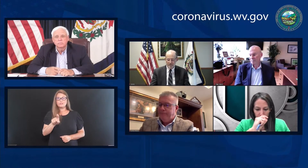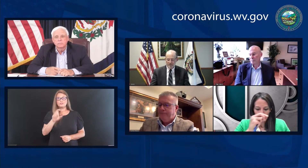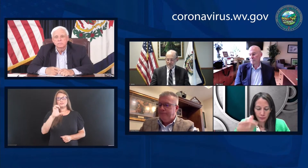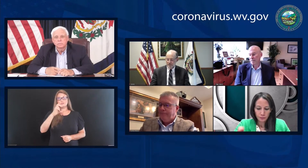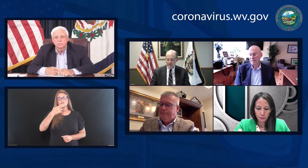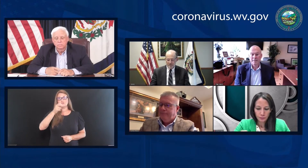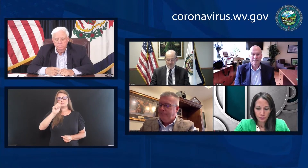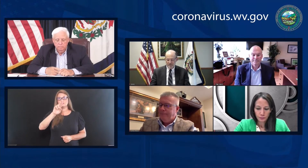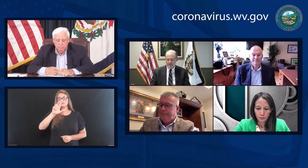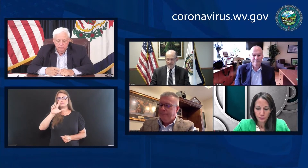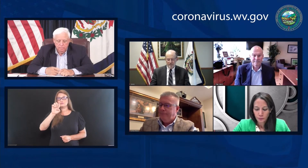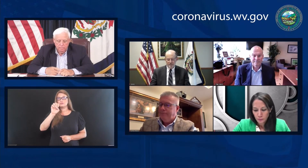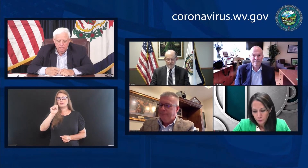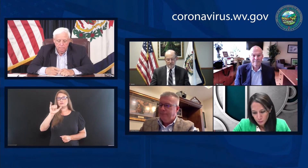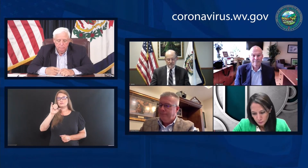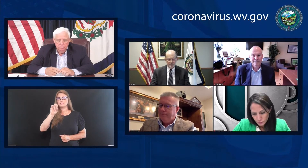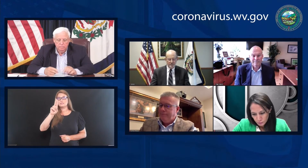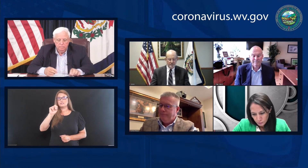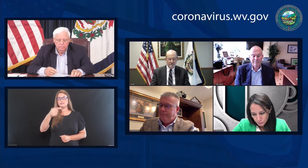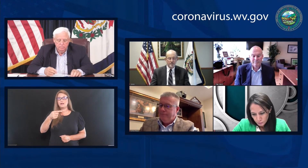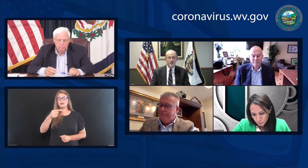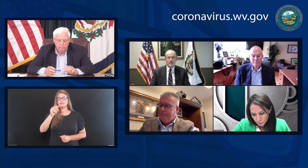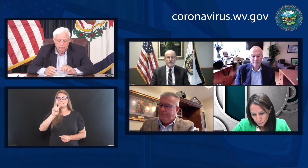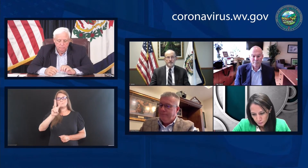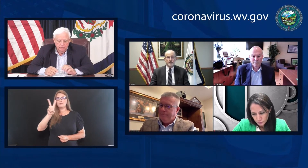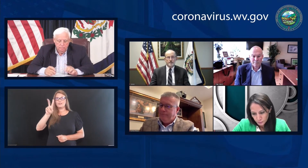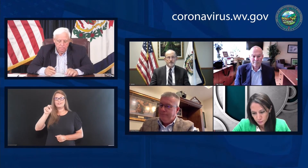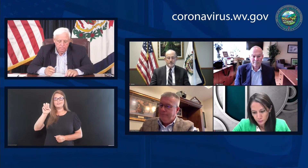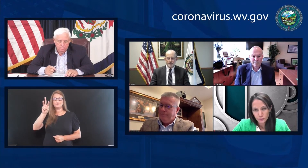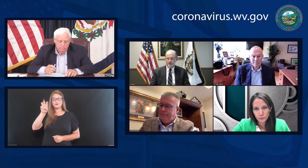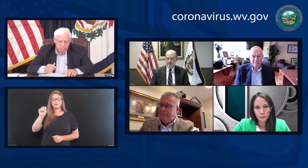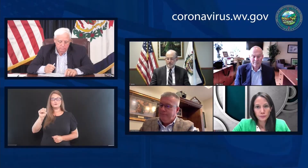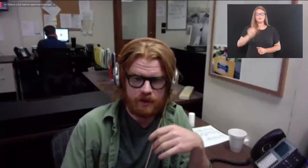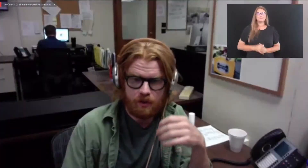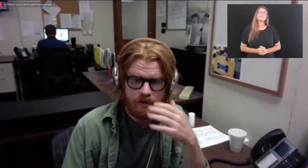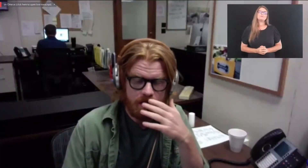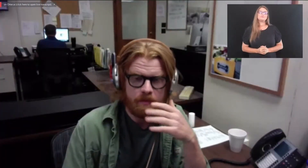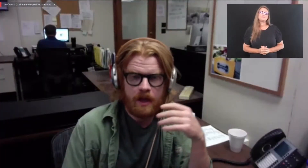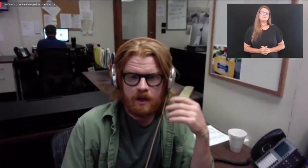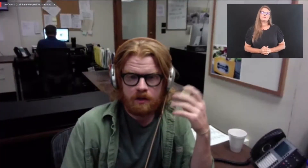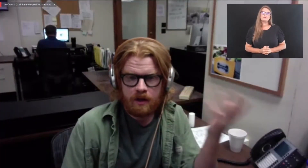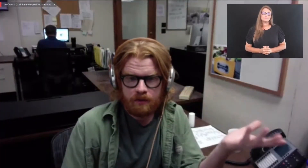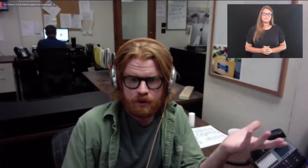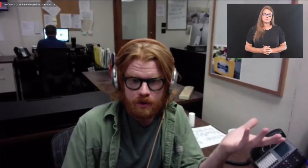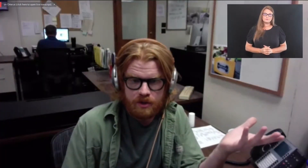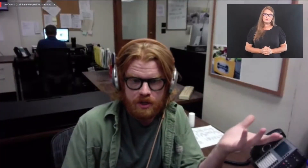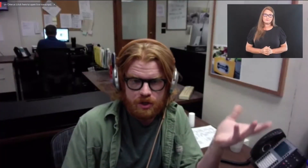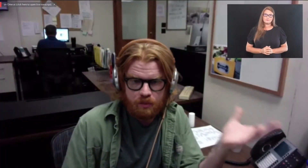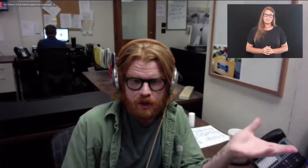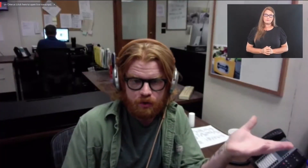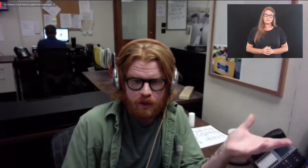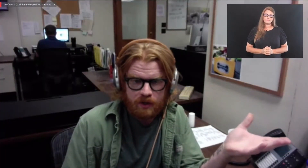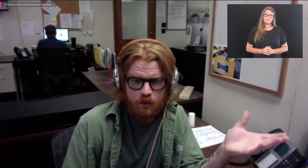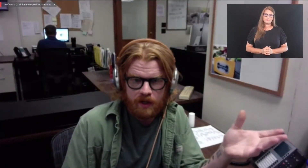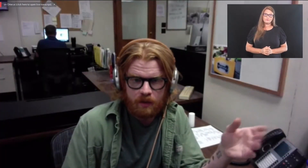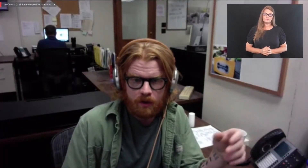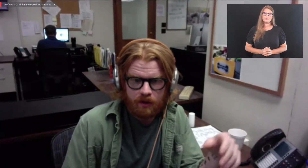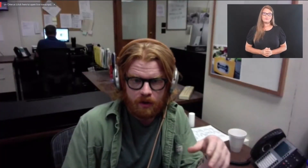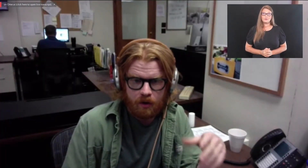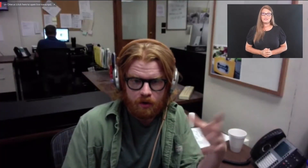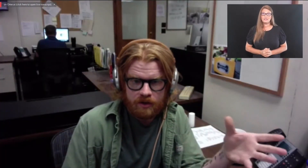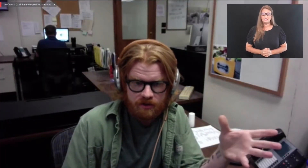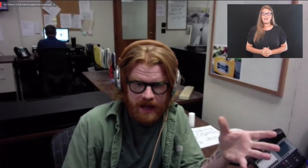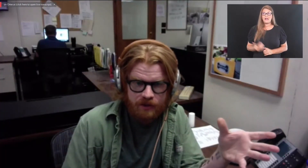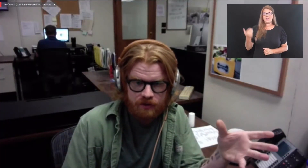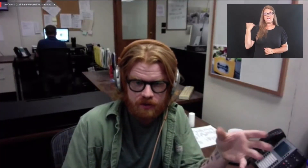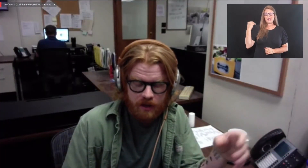Charles Young with WV News. Hi, this is Charles Young with WV News. Governor, in spring 2020, one of